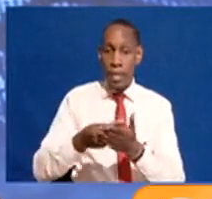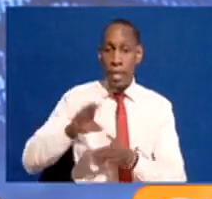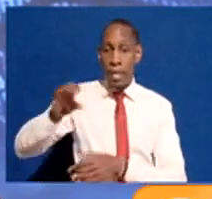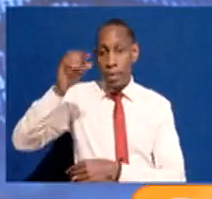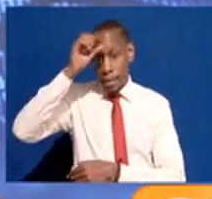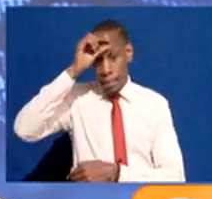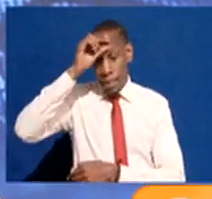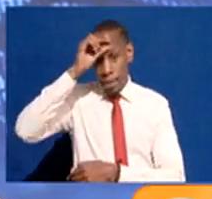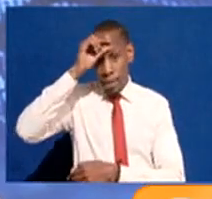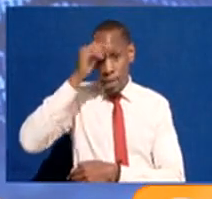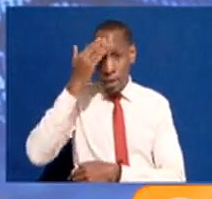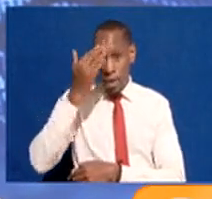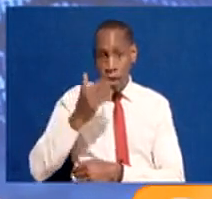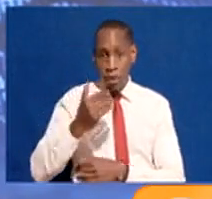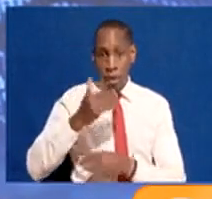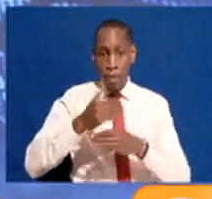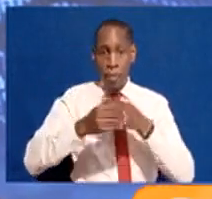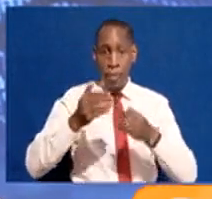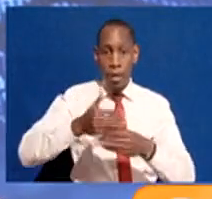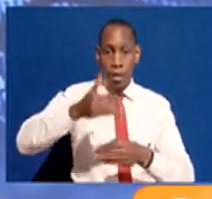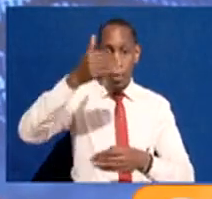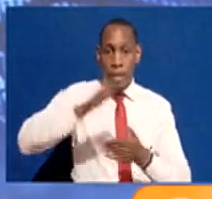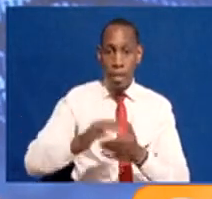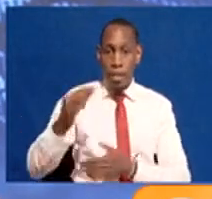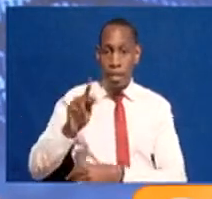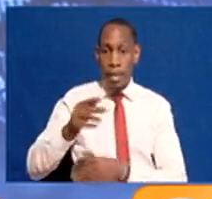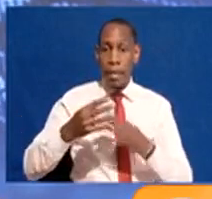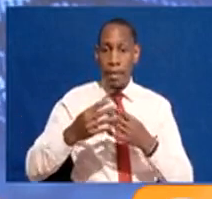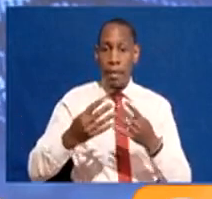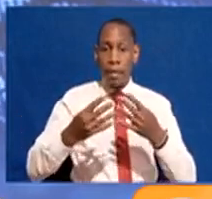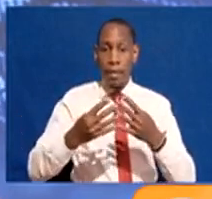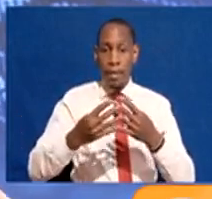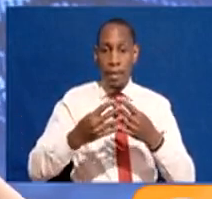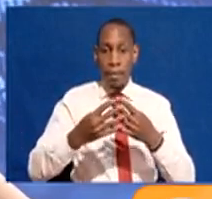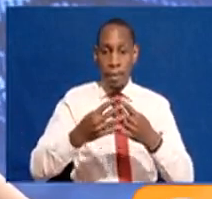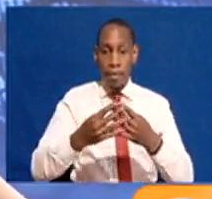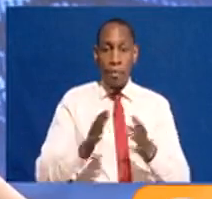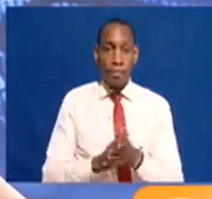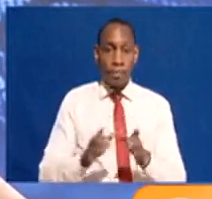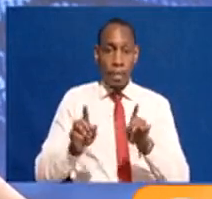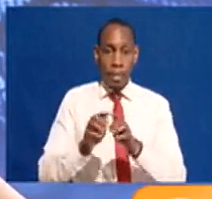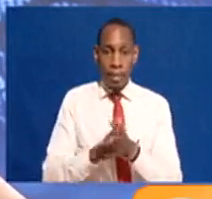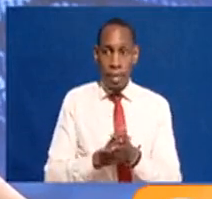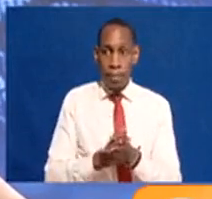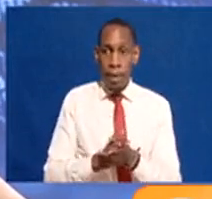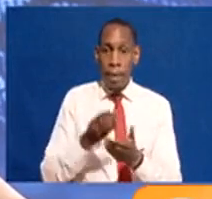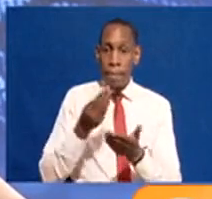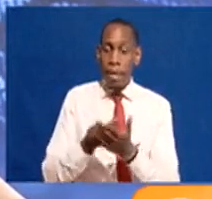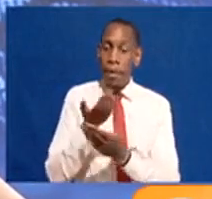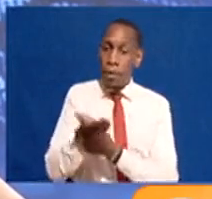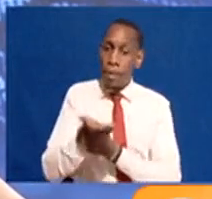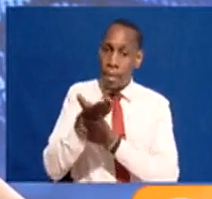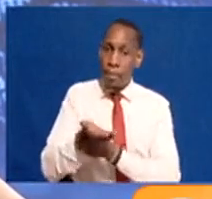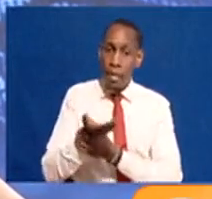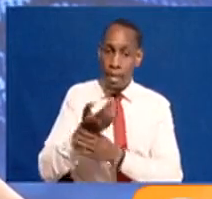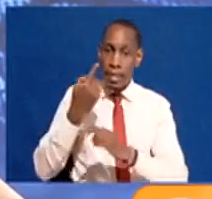county government for building a wall at the GK prison there. Now get this, they've been chasing that payment